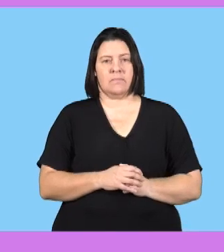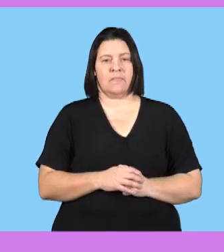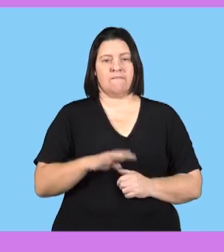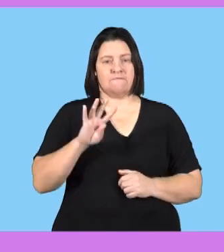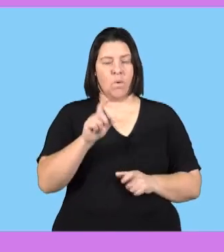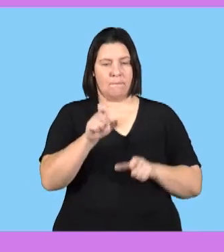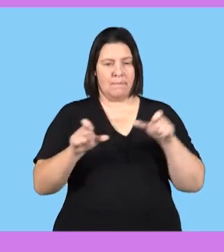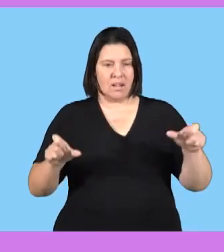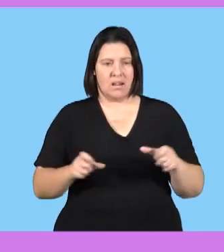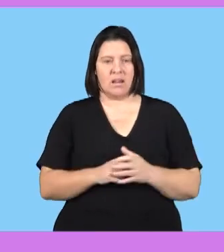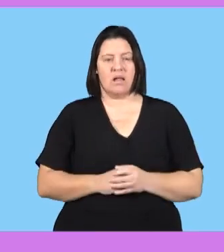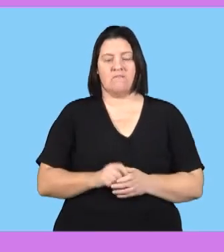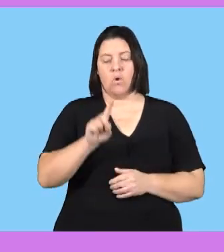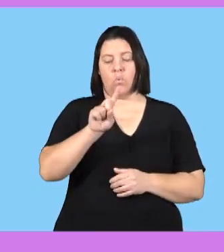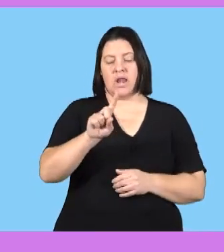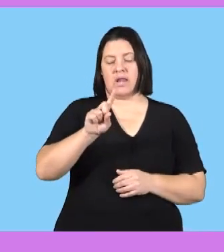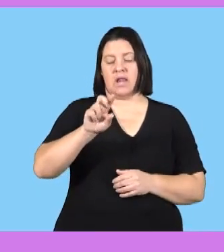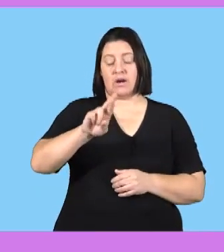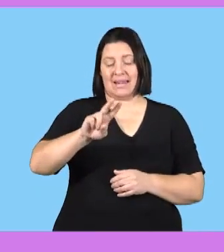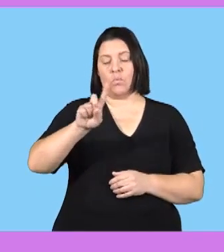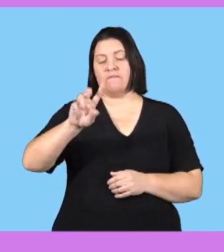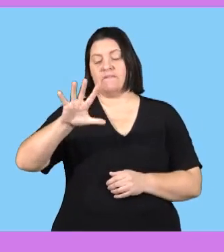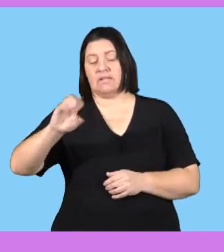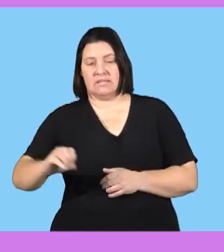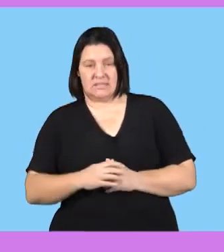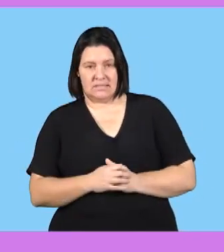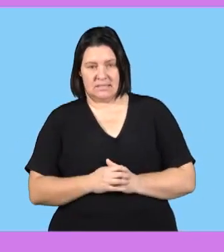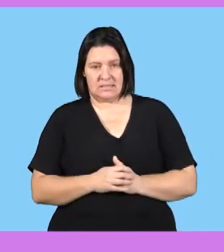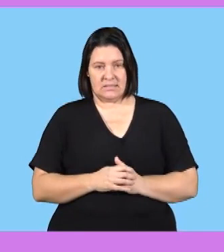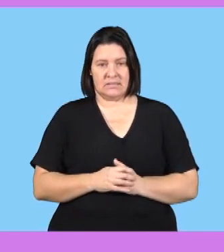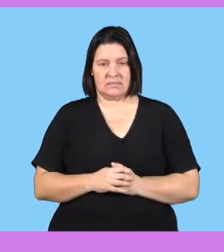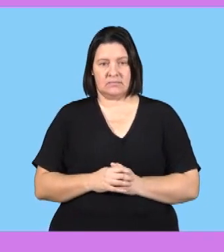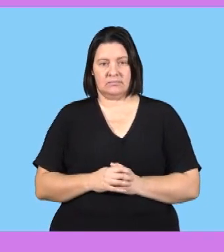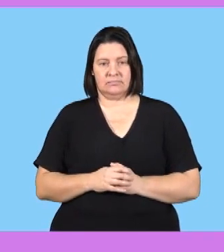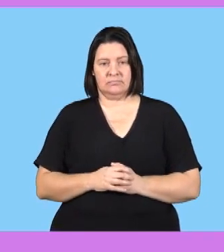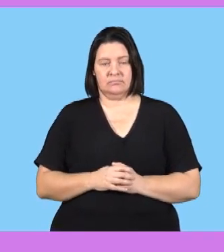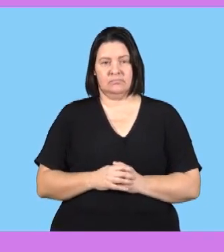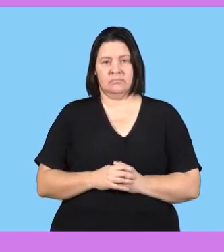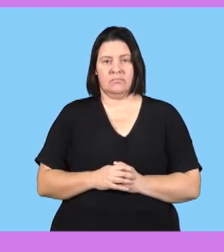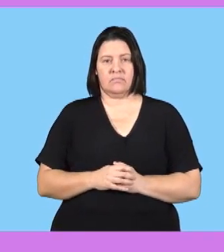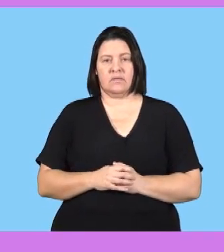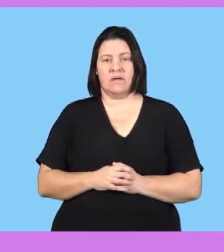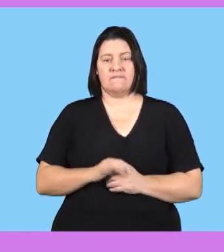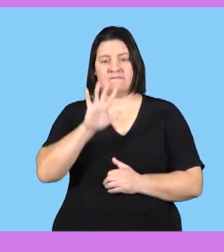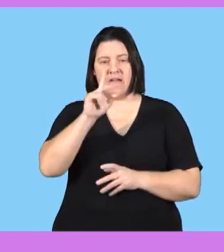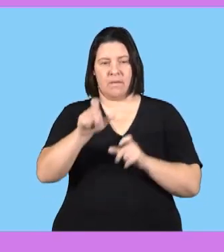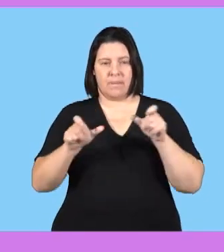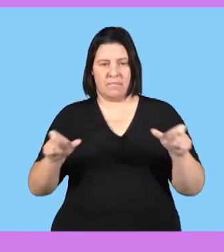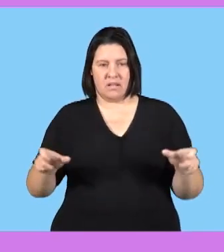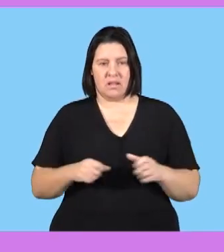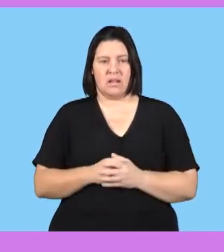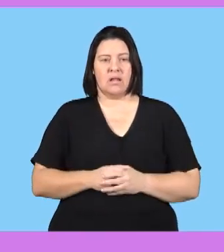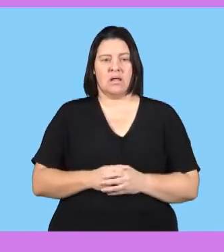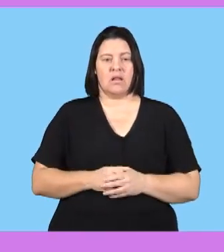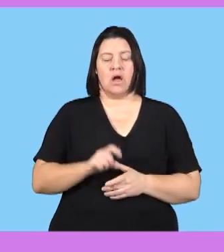rand. And for four people, we are having 150. So this is 4 and 150. For five